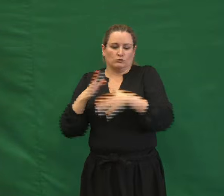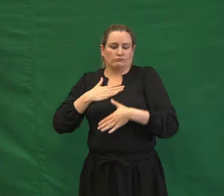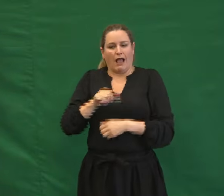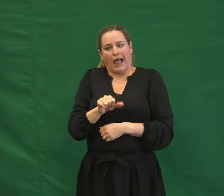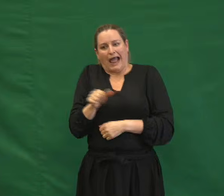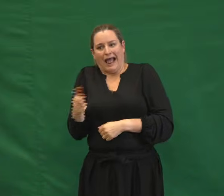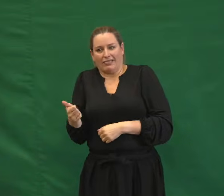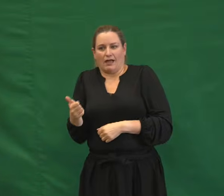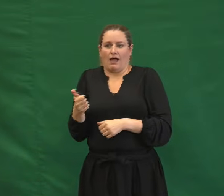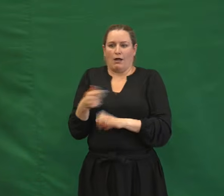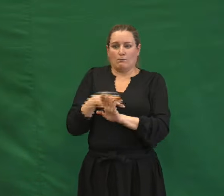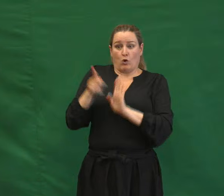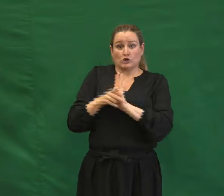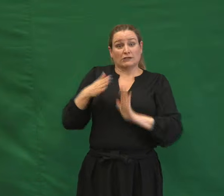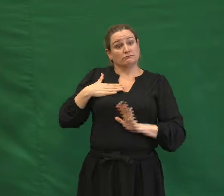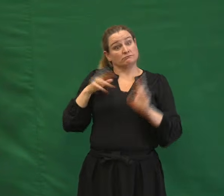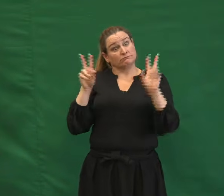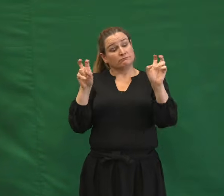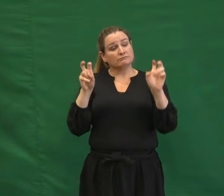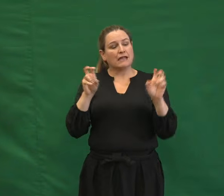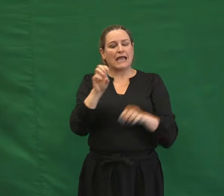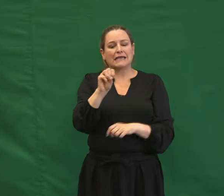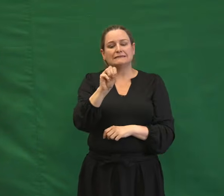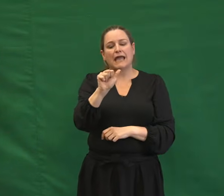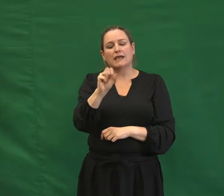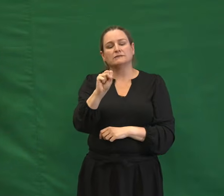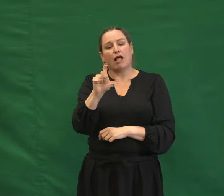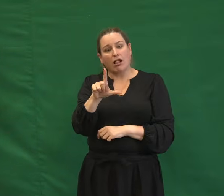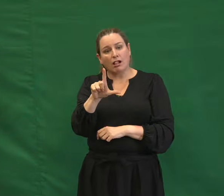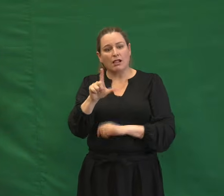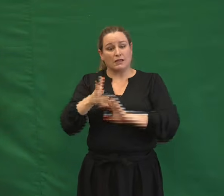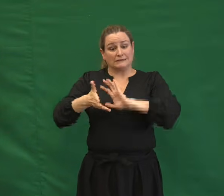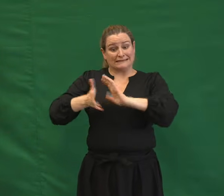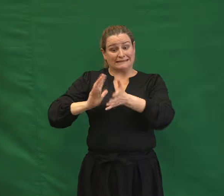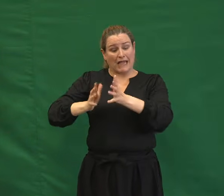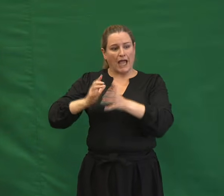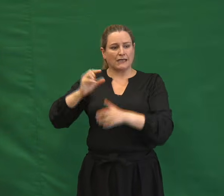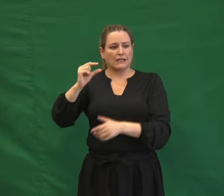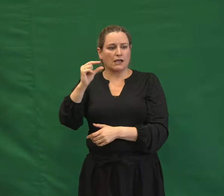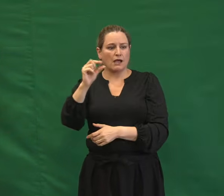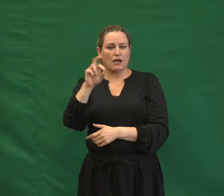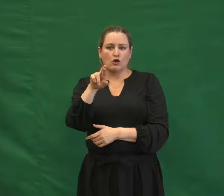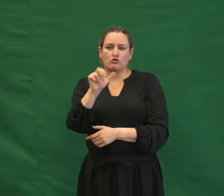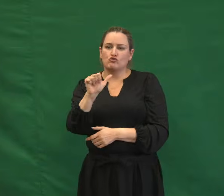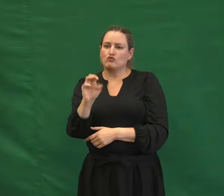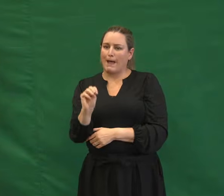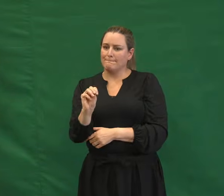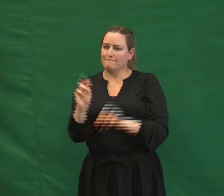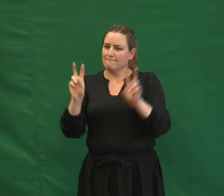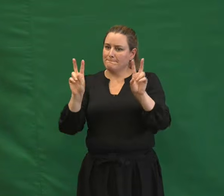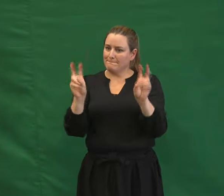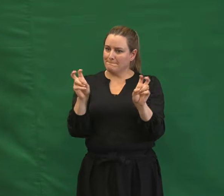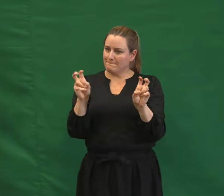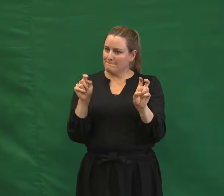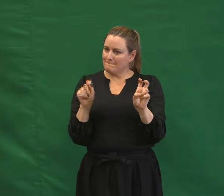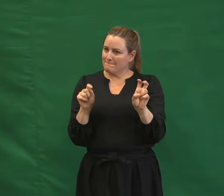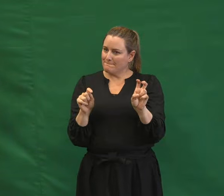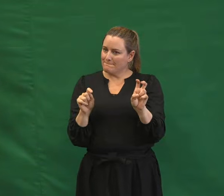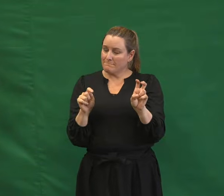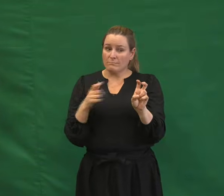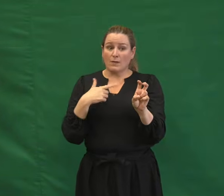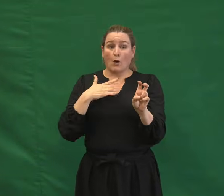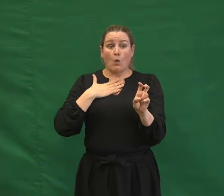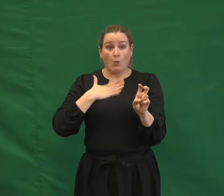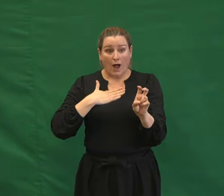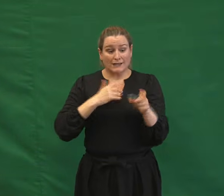SASL SignGram, which is creating a multimedia, multilingual, multimodal descriptive